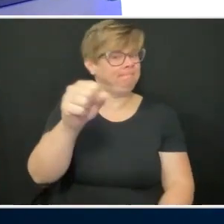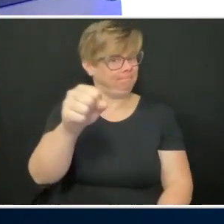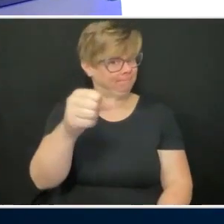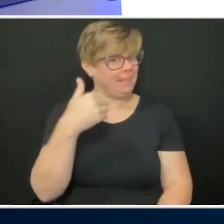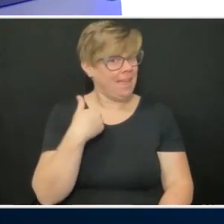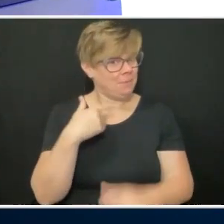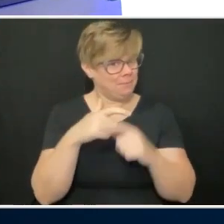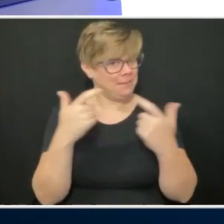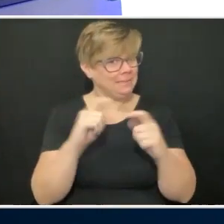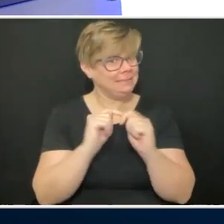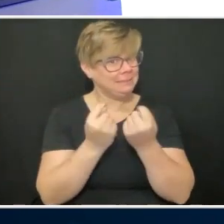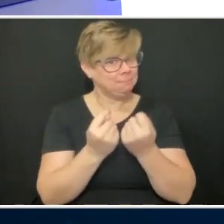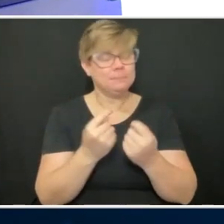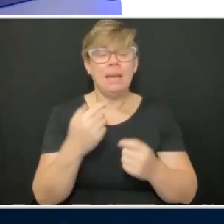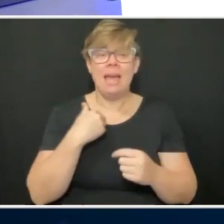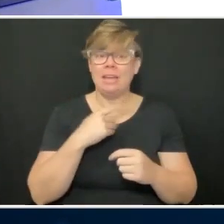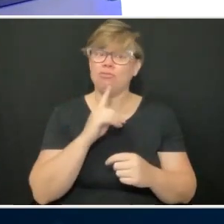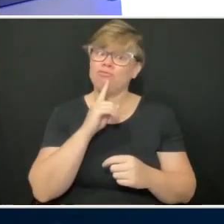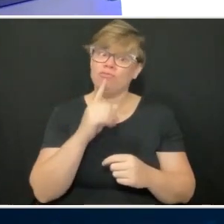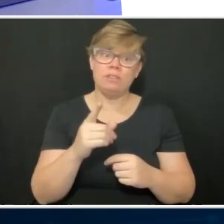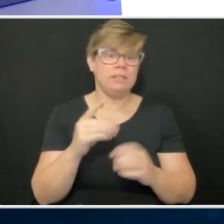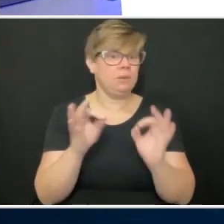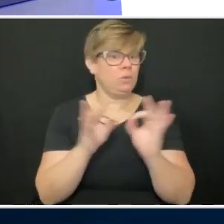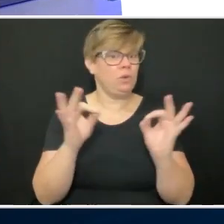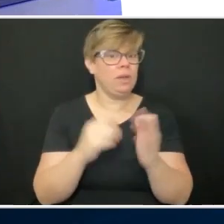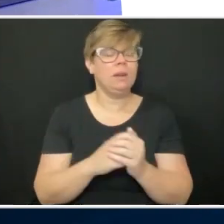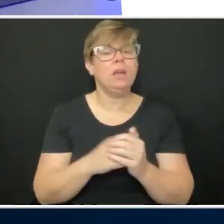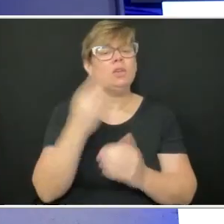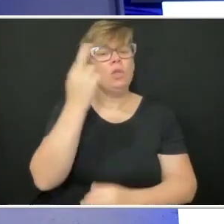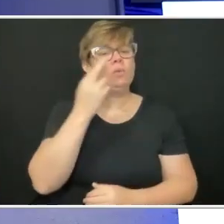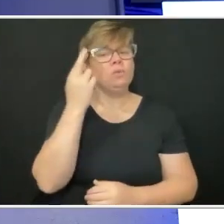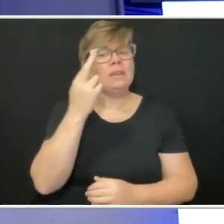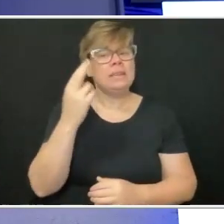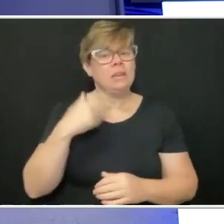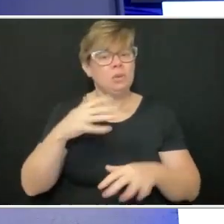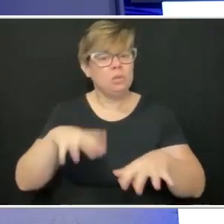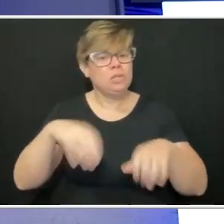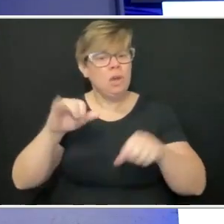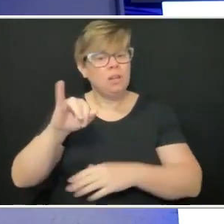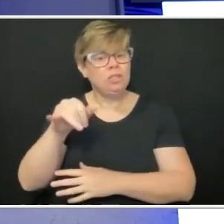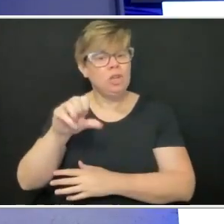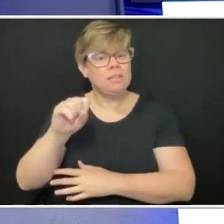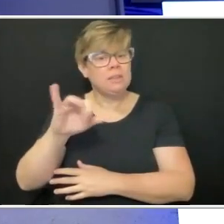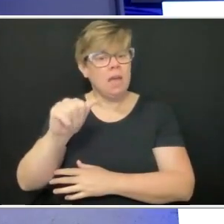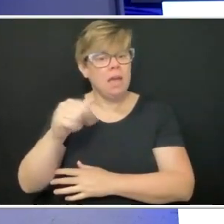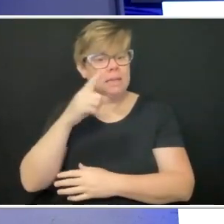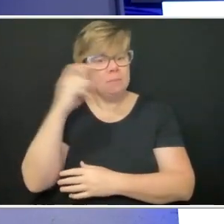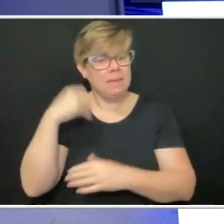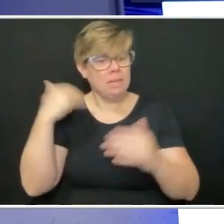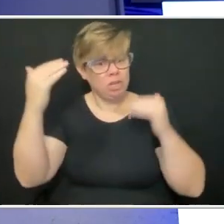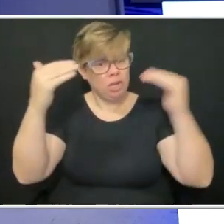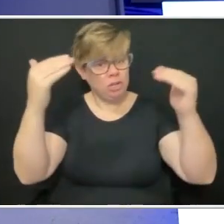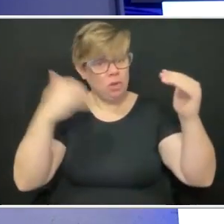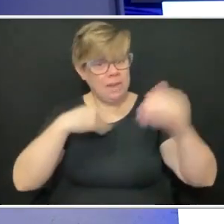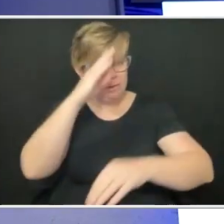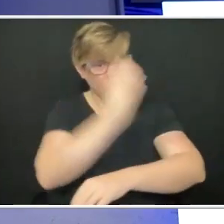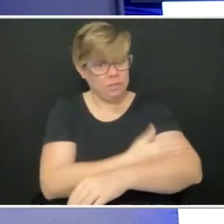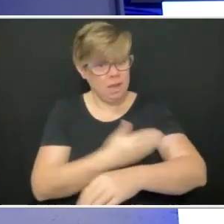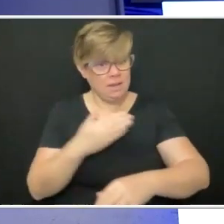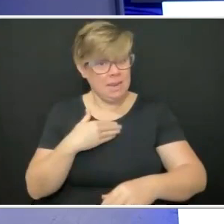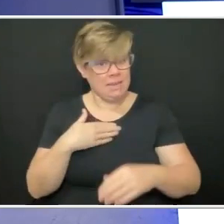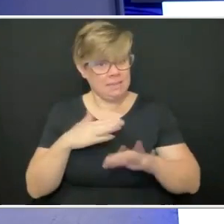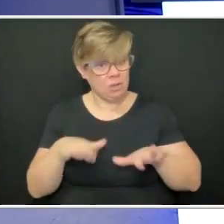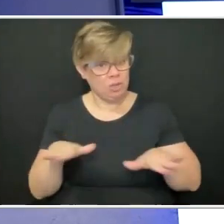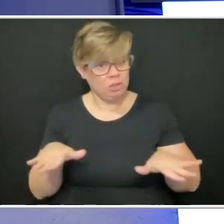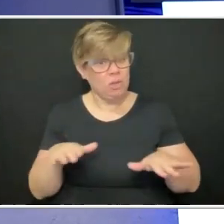big undertaking and well worth it. So is the reason that you take on Jessica as the patient here is because she's an adult and her son is the pediatric patient? Is there any